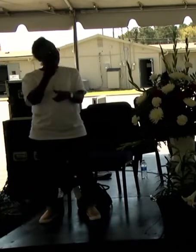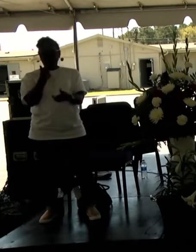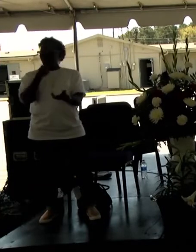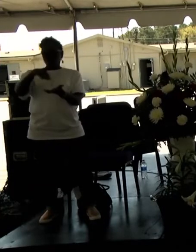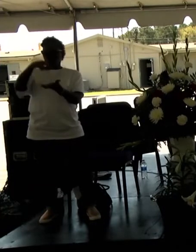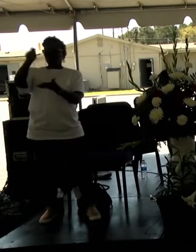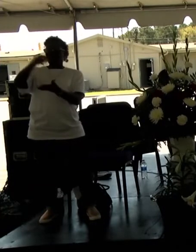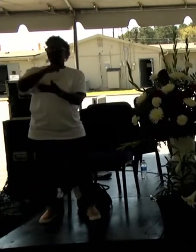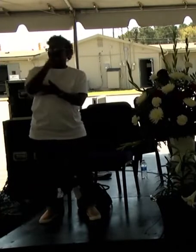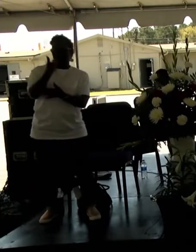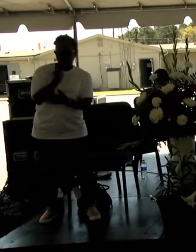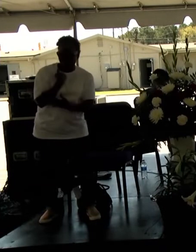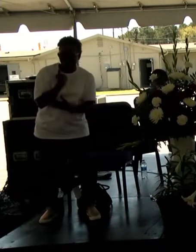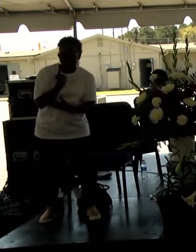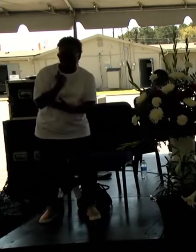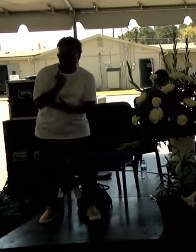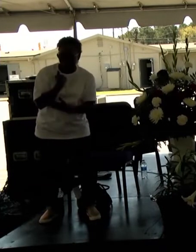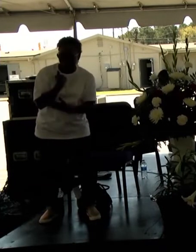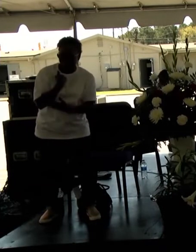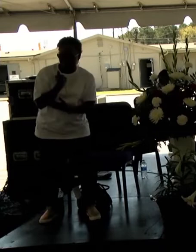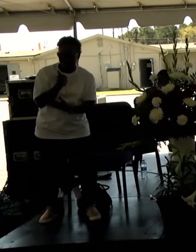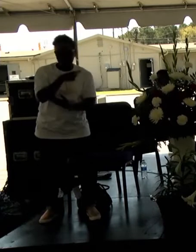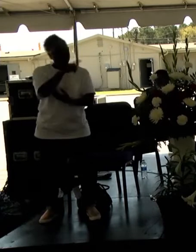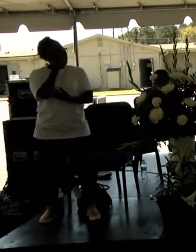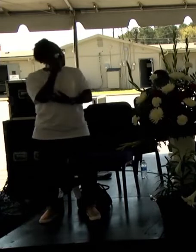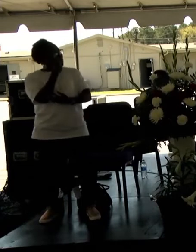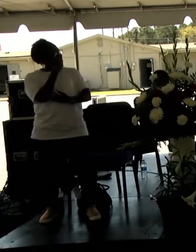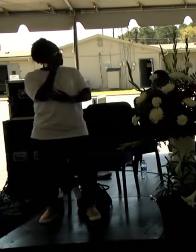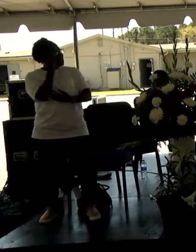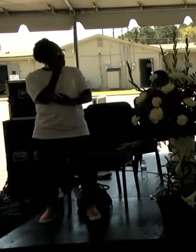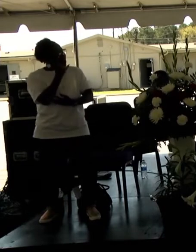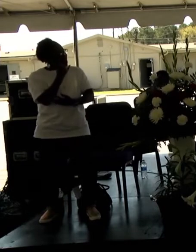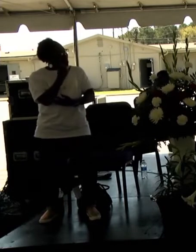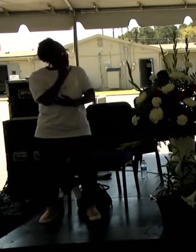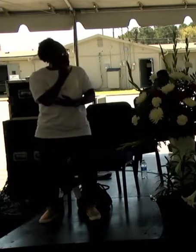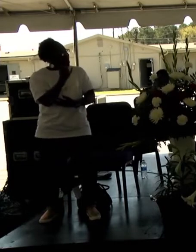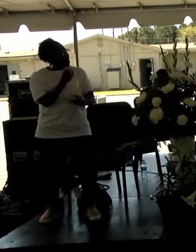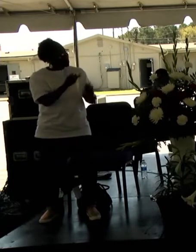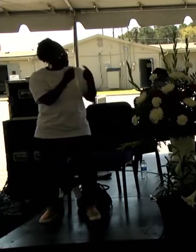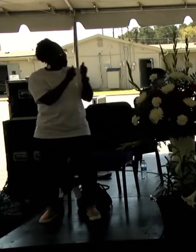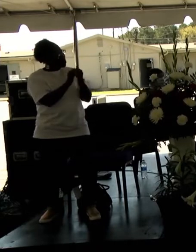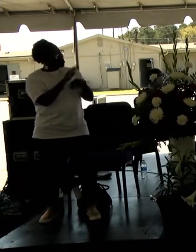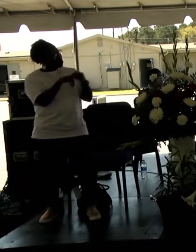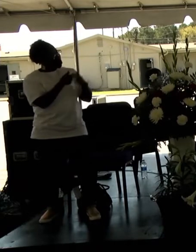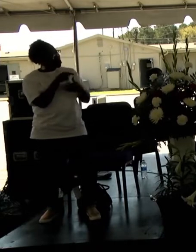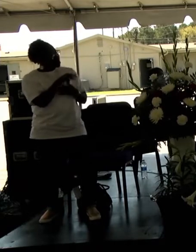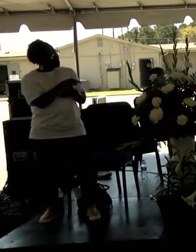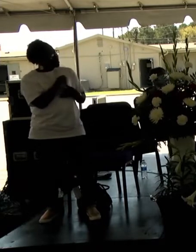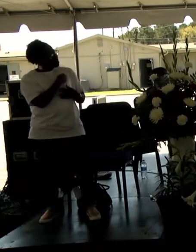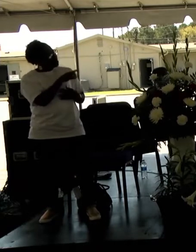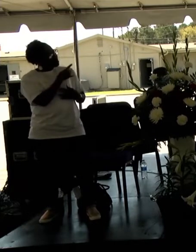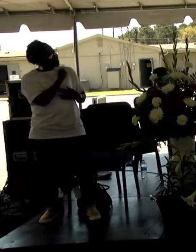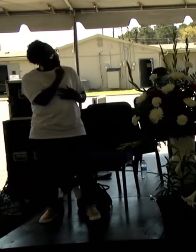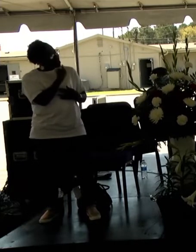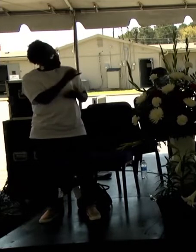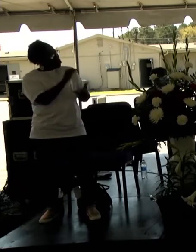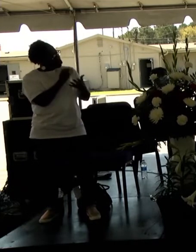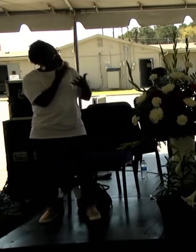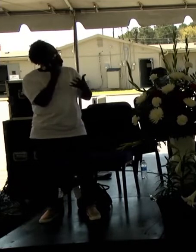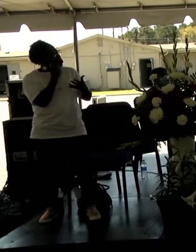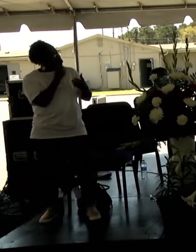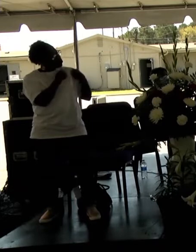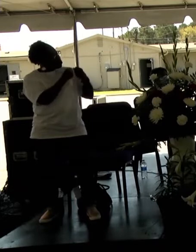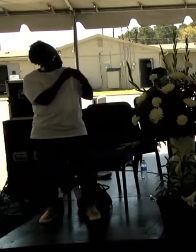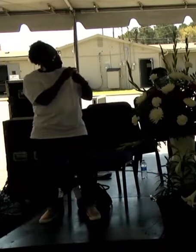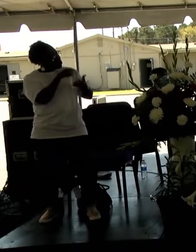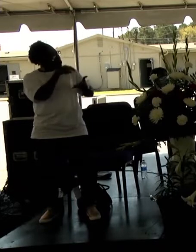no resurrection. Watch what I'm saying now. Because if I didn't know it came with all of this, I'm saying I want to be able to know the power of